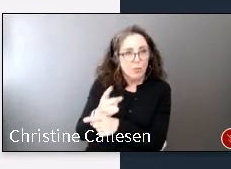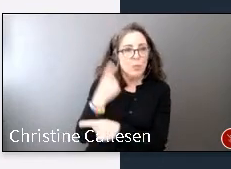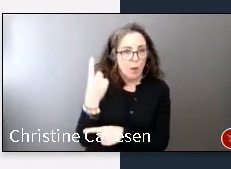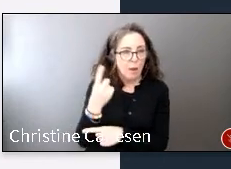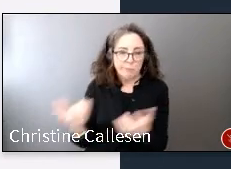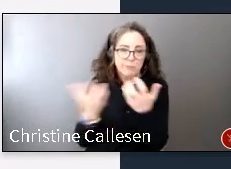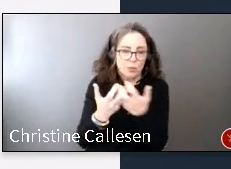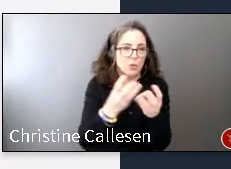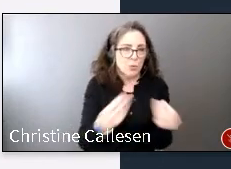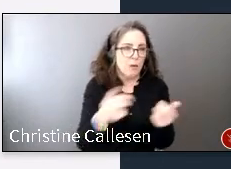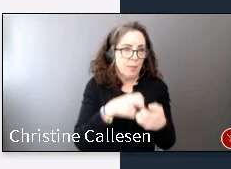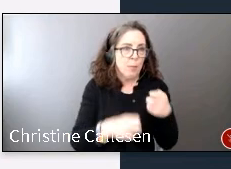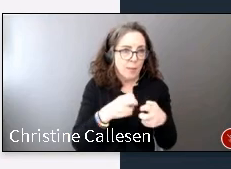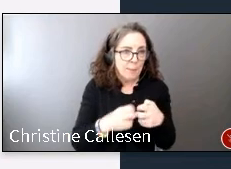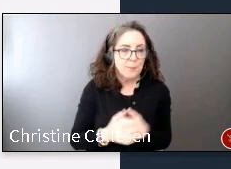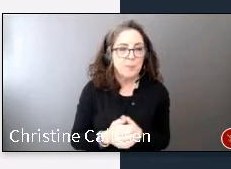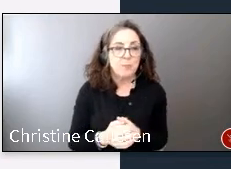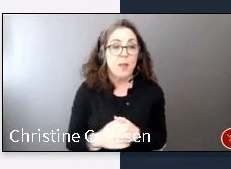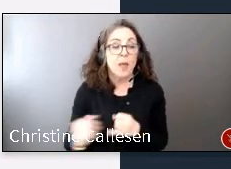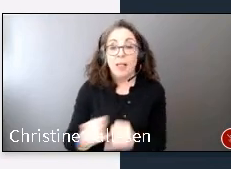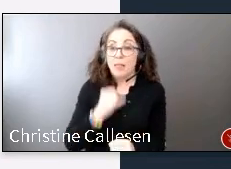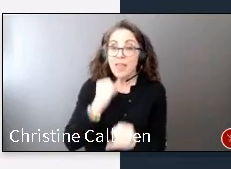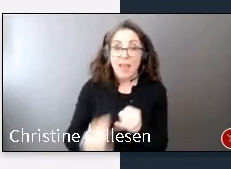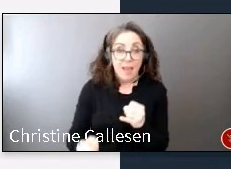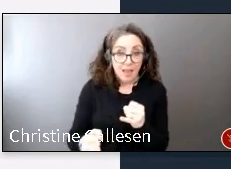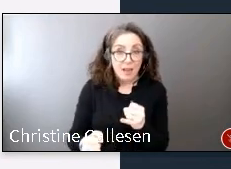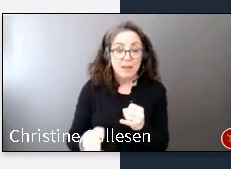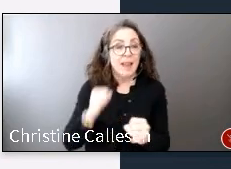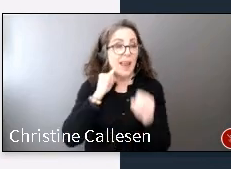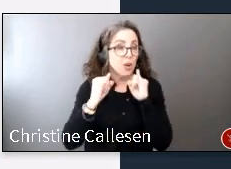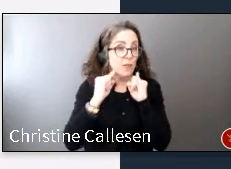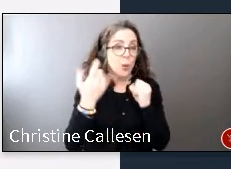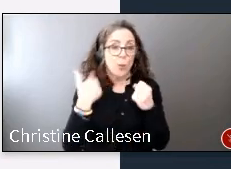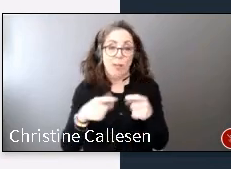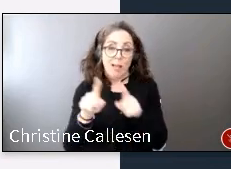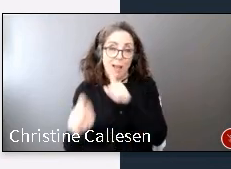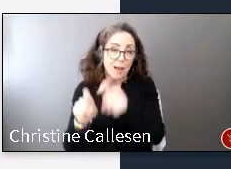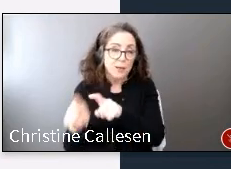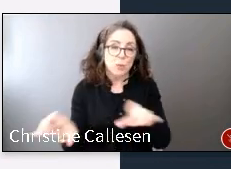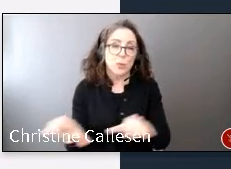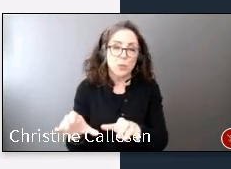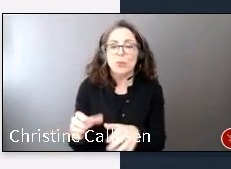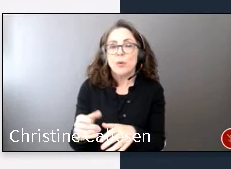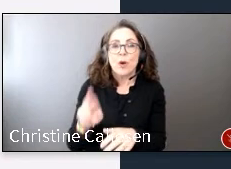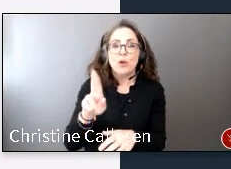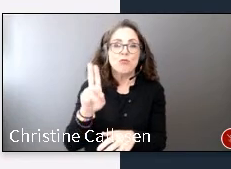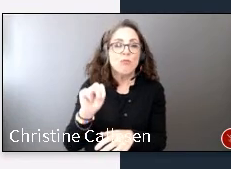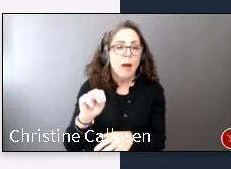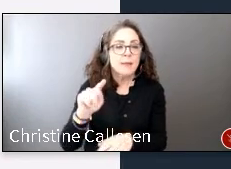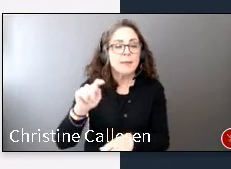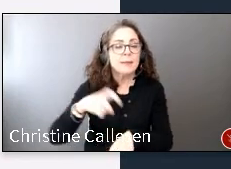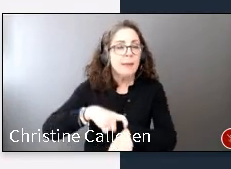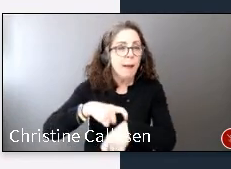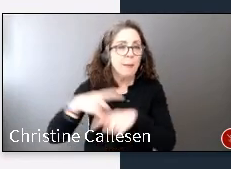solve the problem. Then at the end of your interviewer usually will ask you to do some runtime